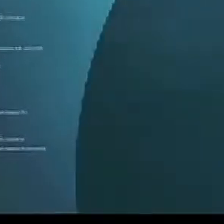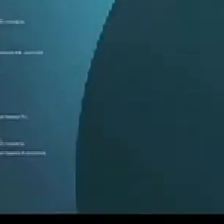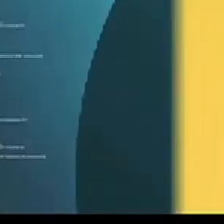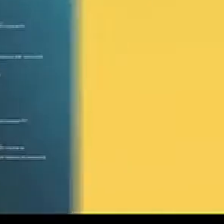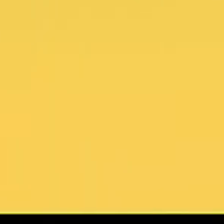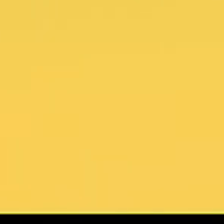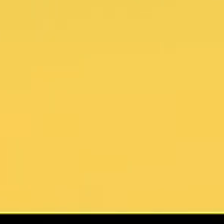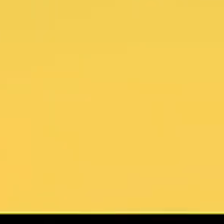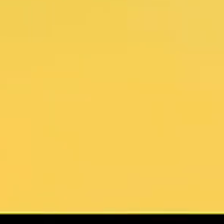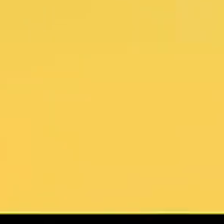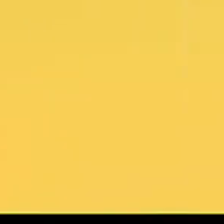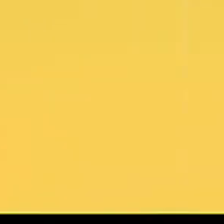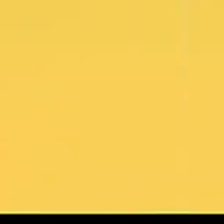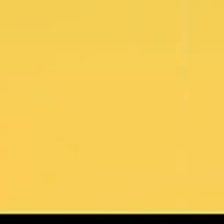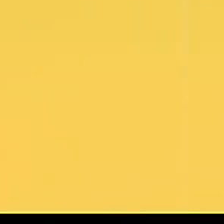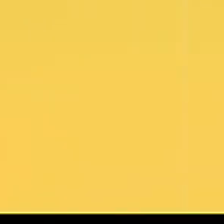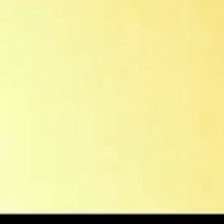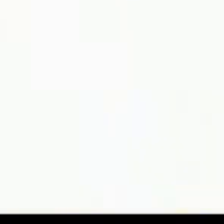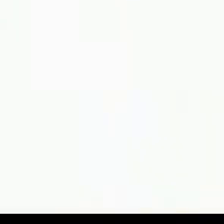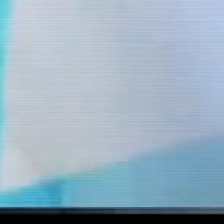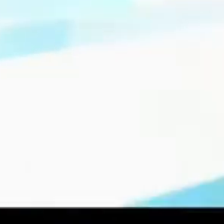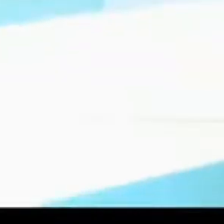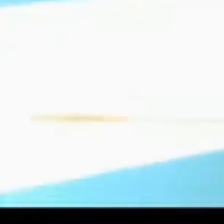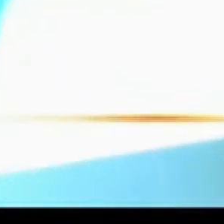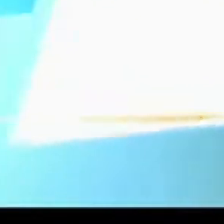Now in HD.